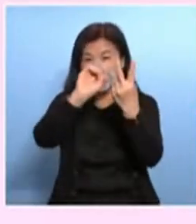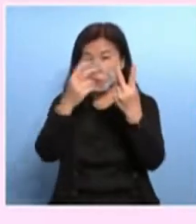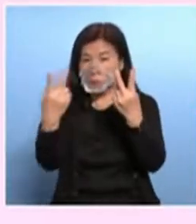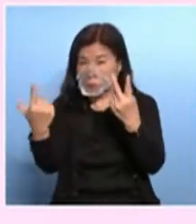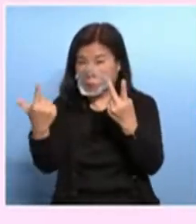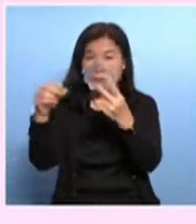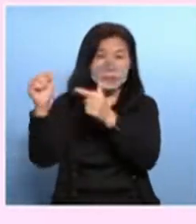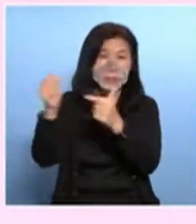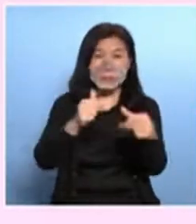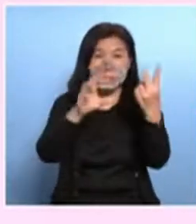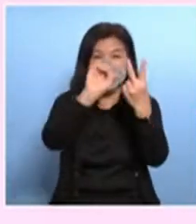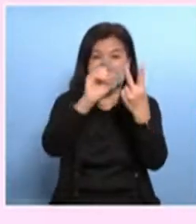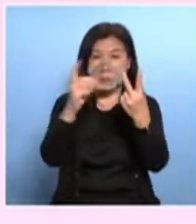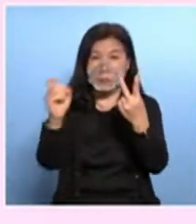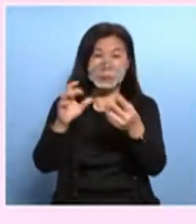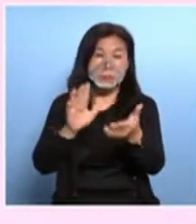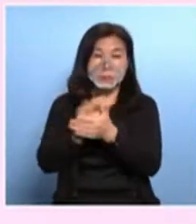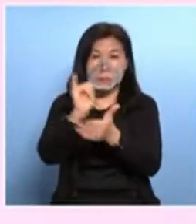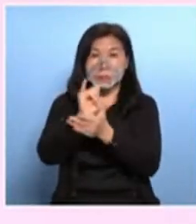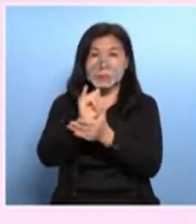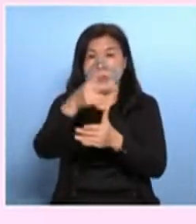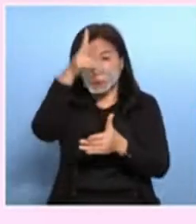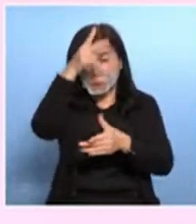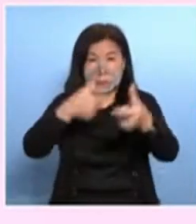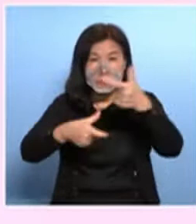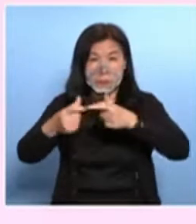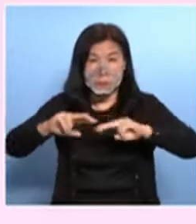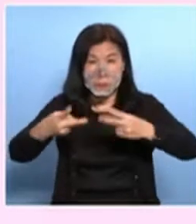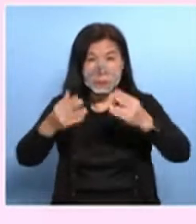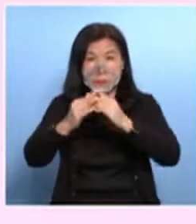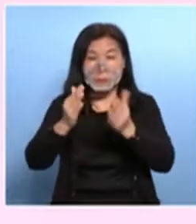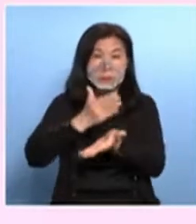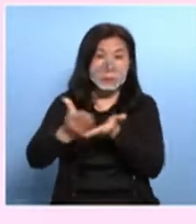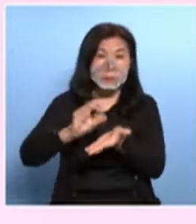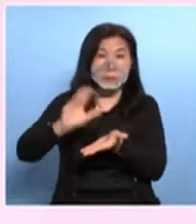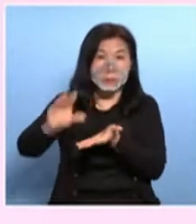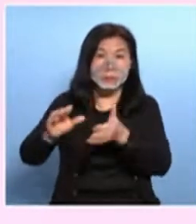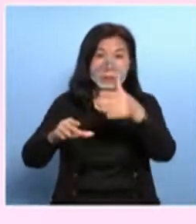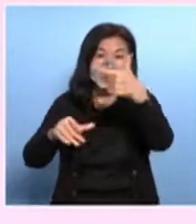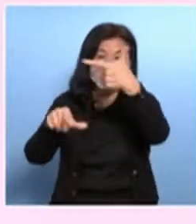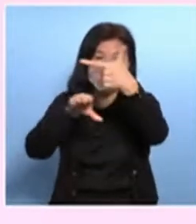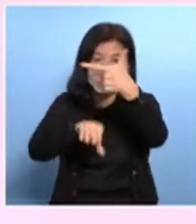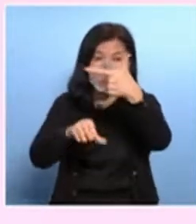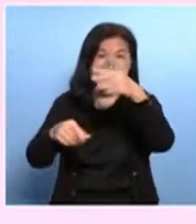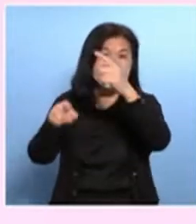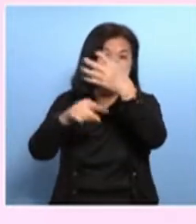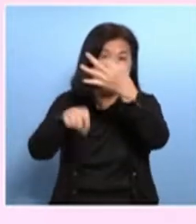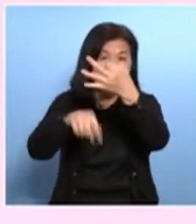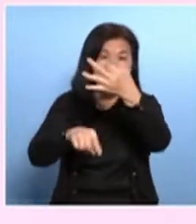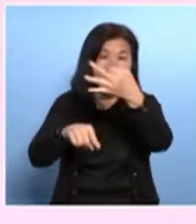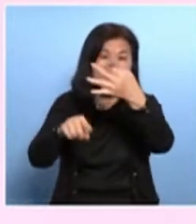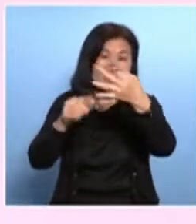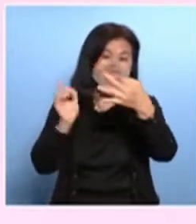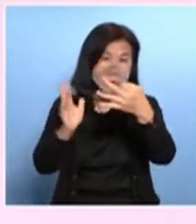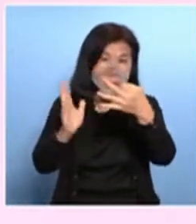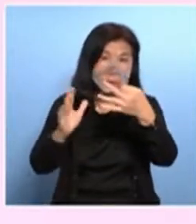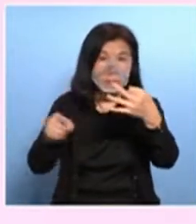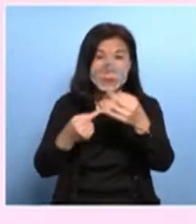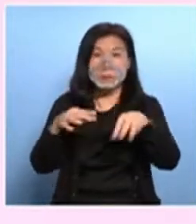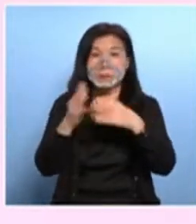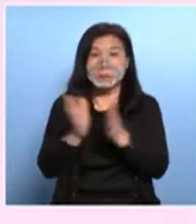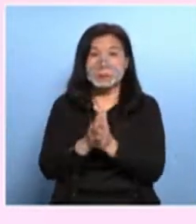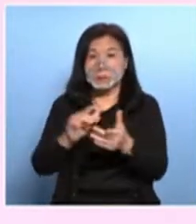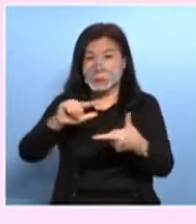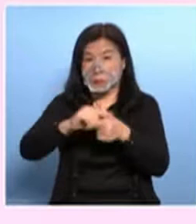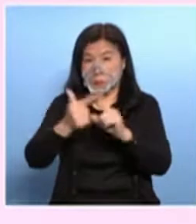promotion. The government has previously made arrangements to allocate an additional sum of $835 million in total to